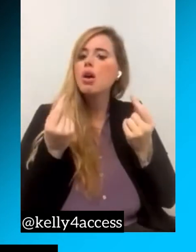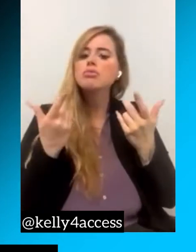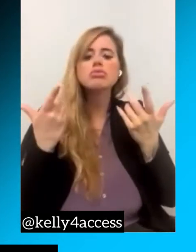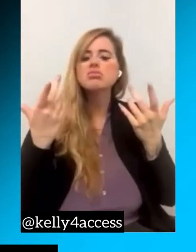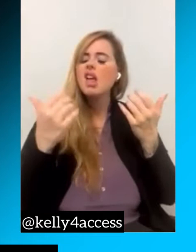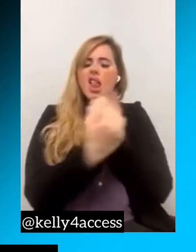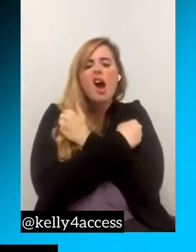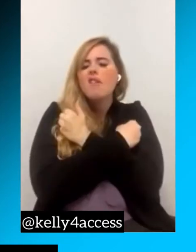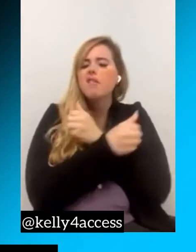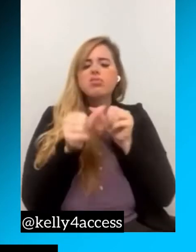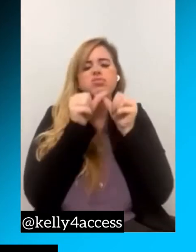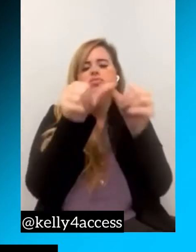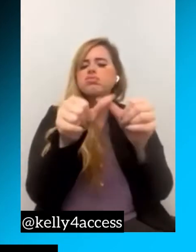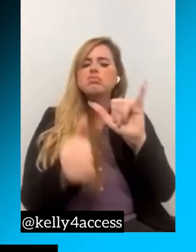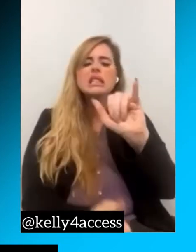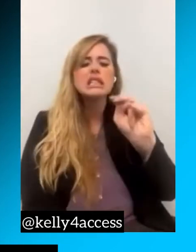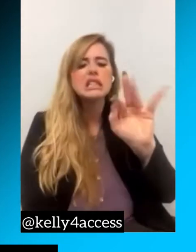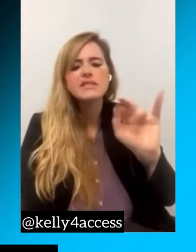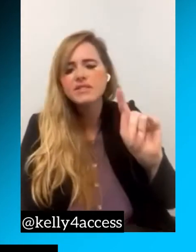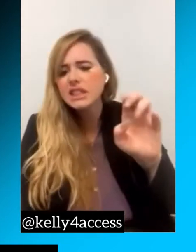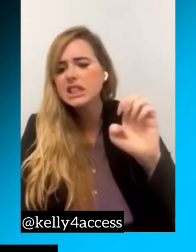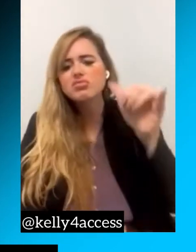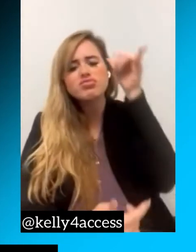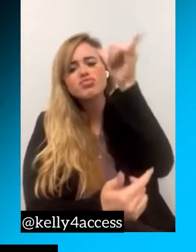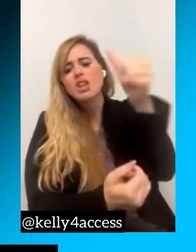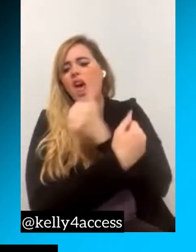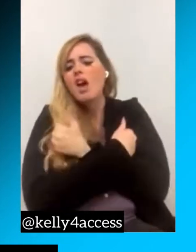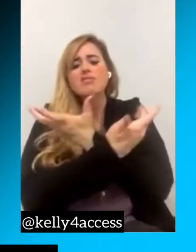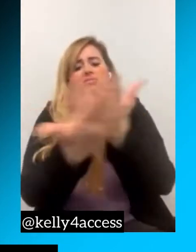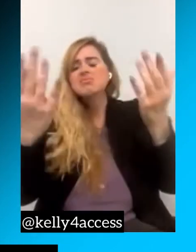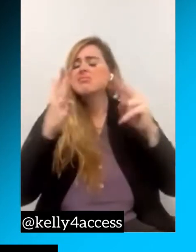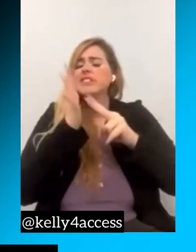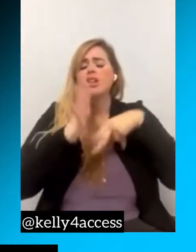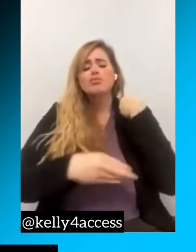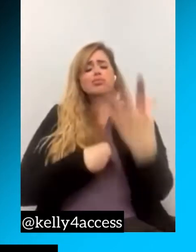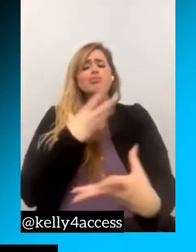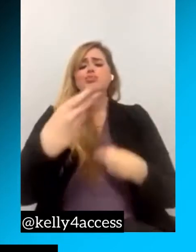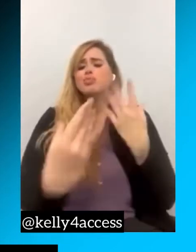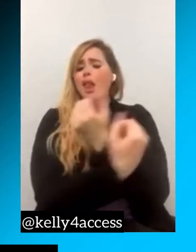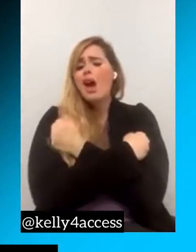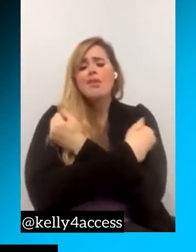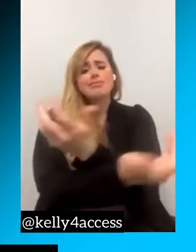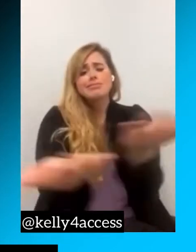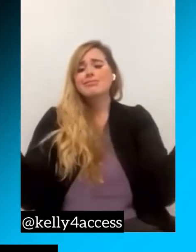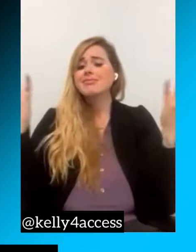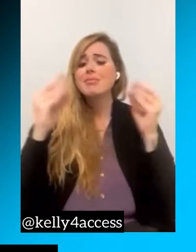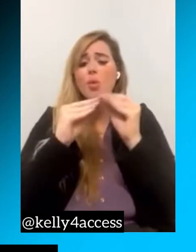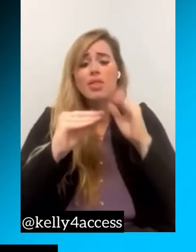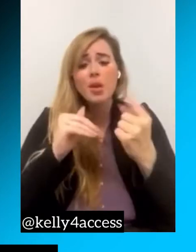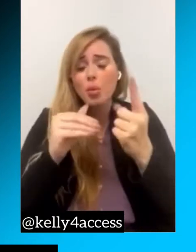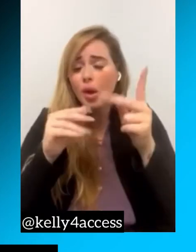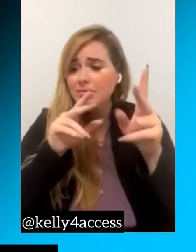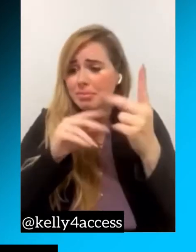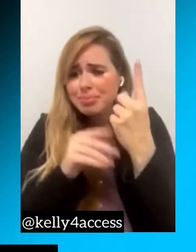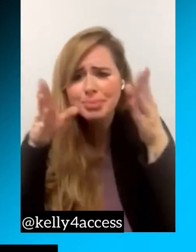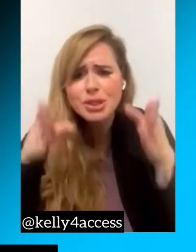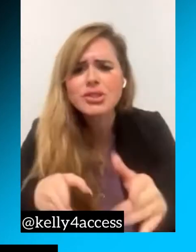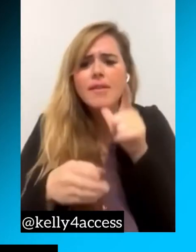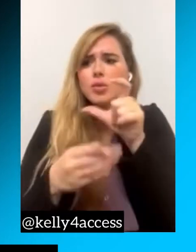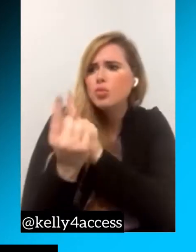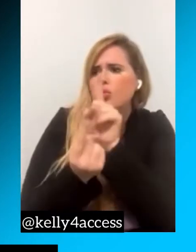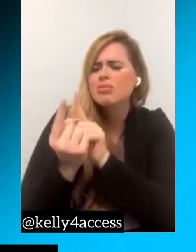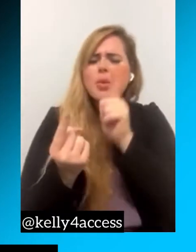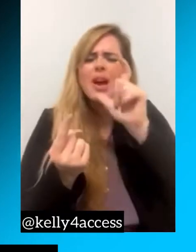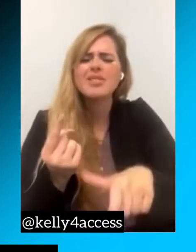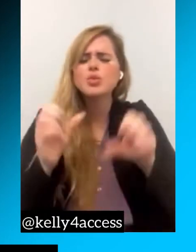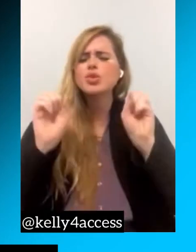give infinite love. It's the ability to love more than one item, more than one person, just love in abundance, and working through